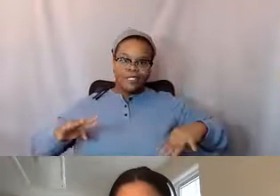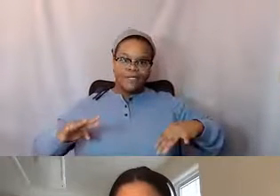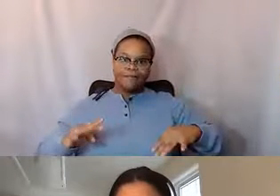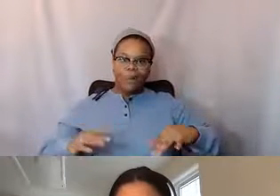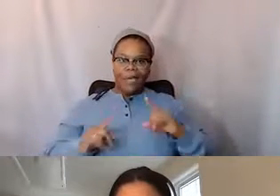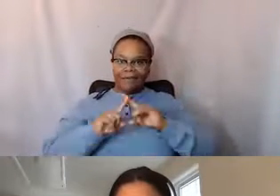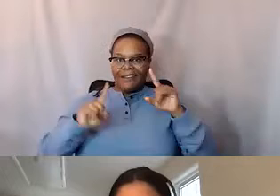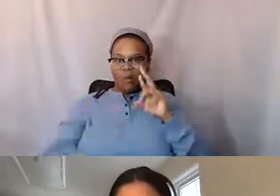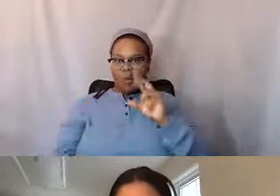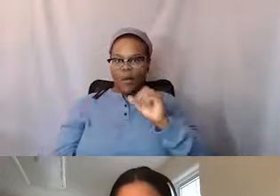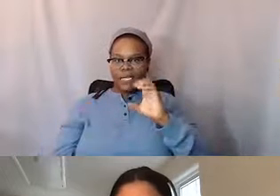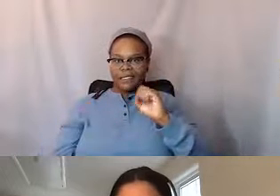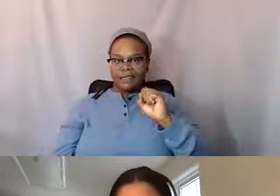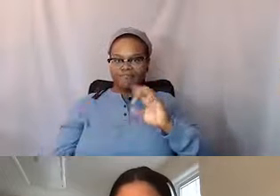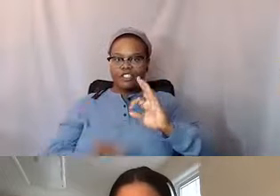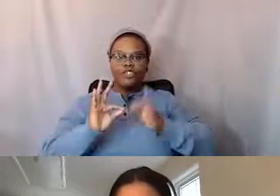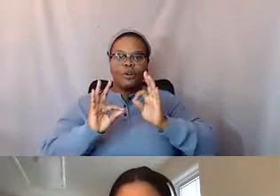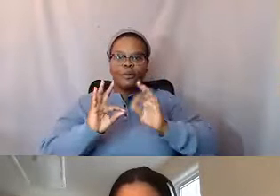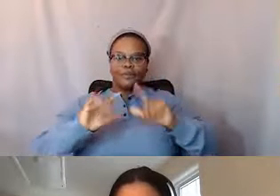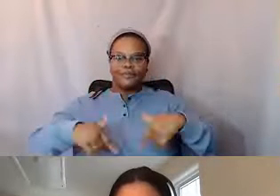races. So that's one perspective.